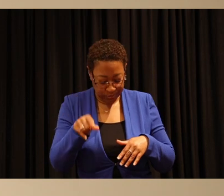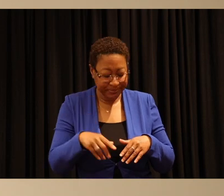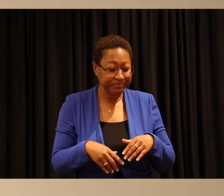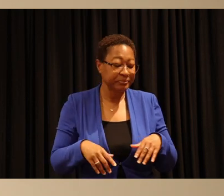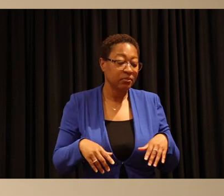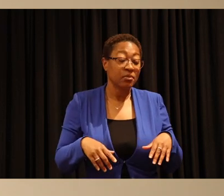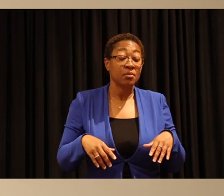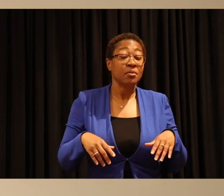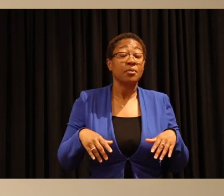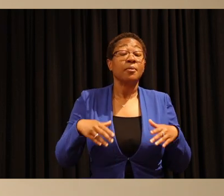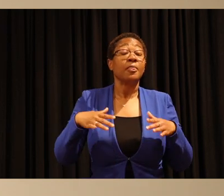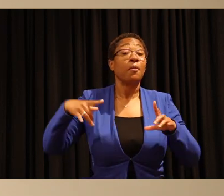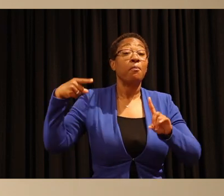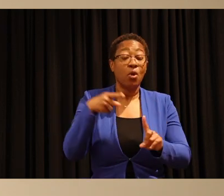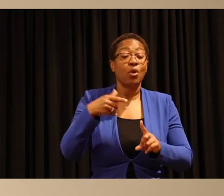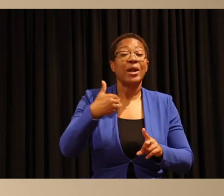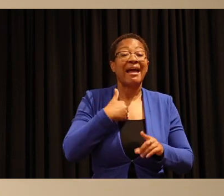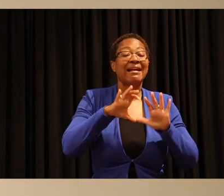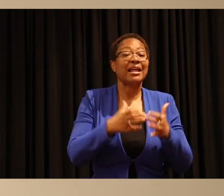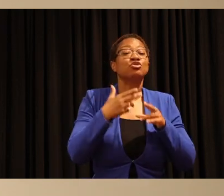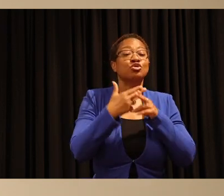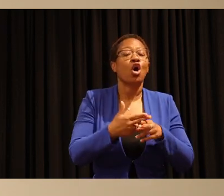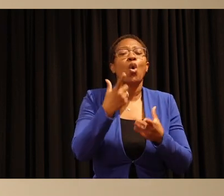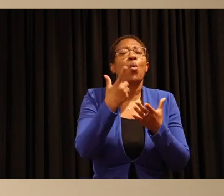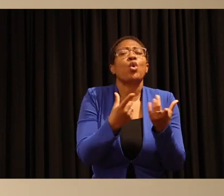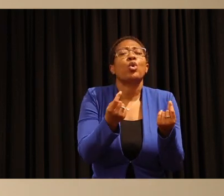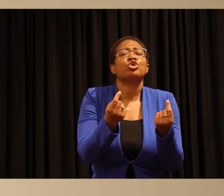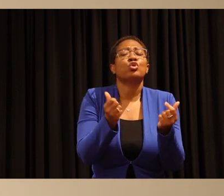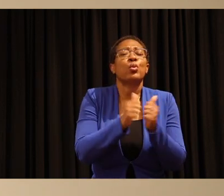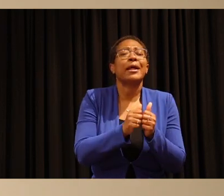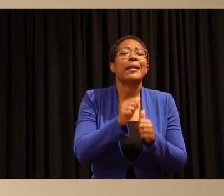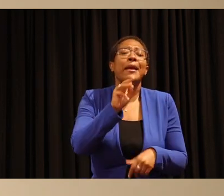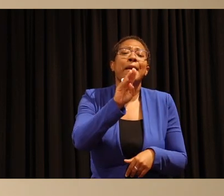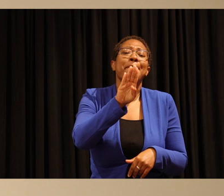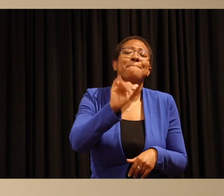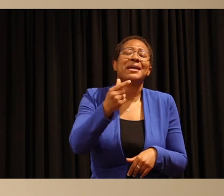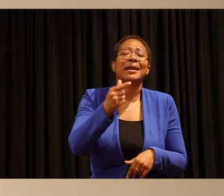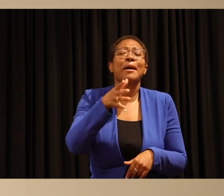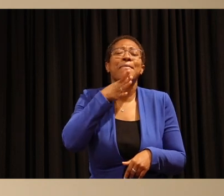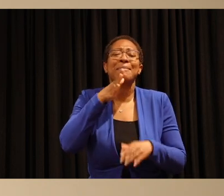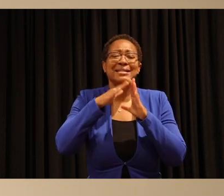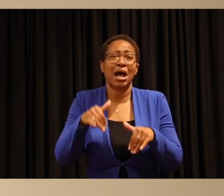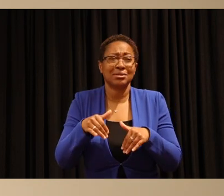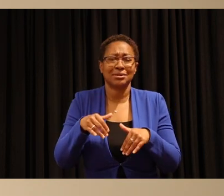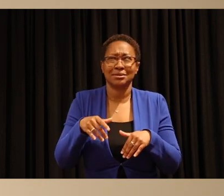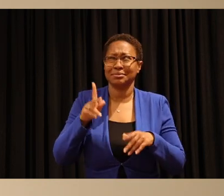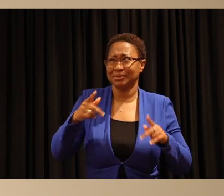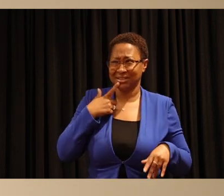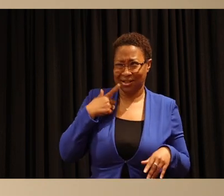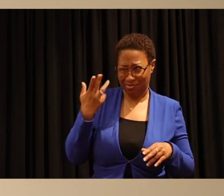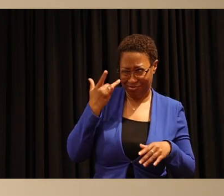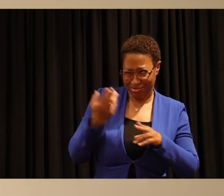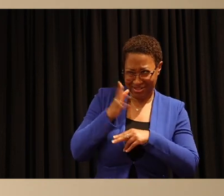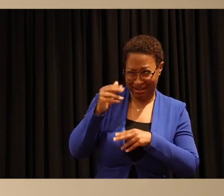And we had a class called What to Do with Big Mama's House. Some of our lender partners didn't like that name, but we used it anyway, because it's important,